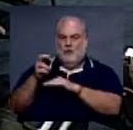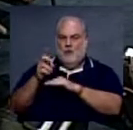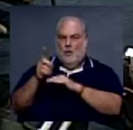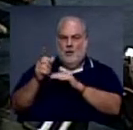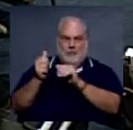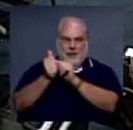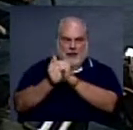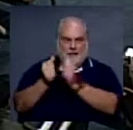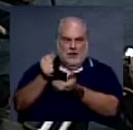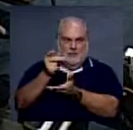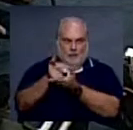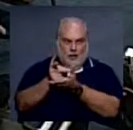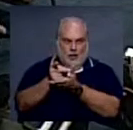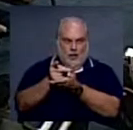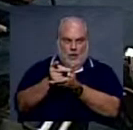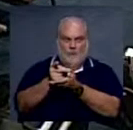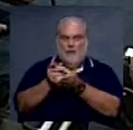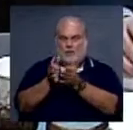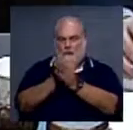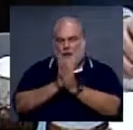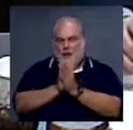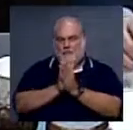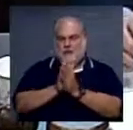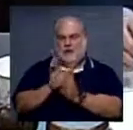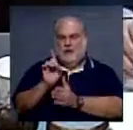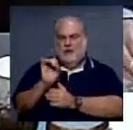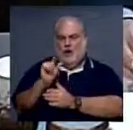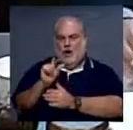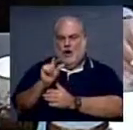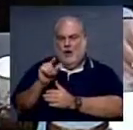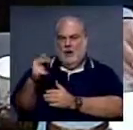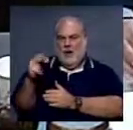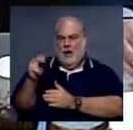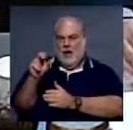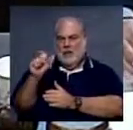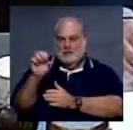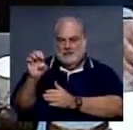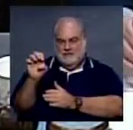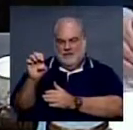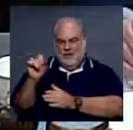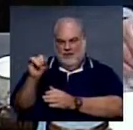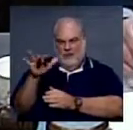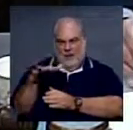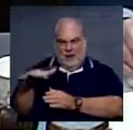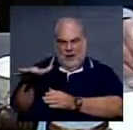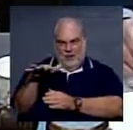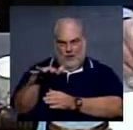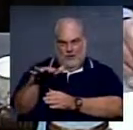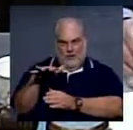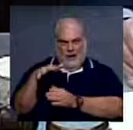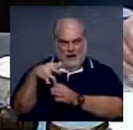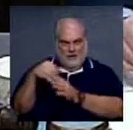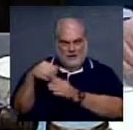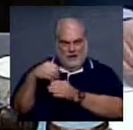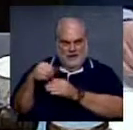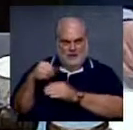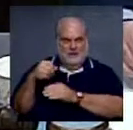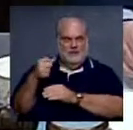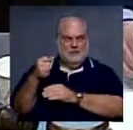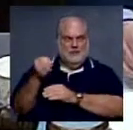it and approved the request by the doghouse for the area in the outside area.